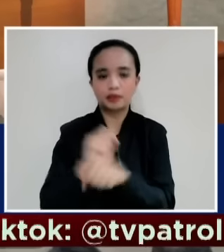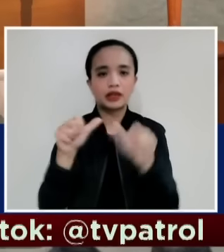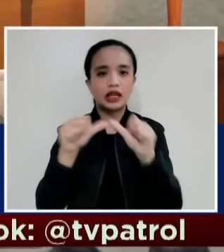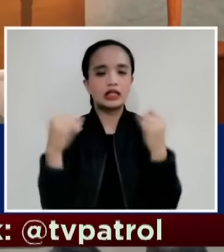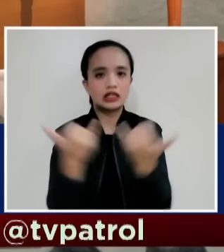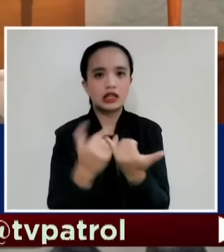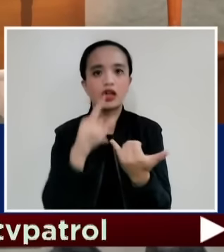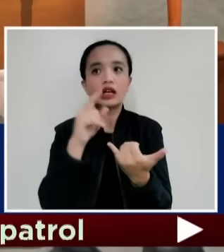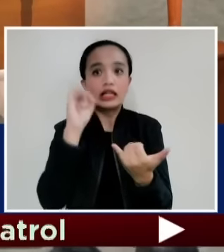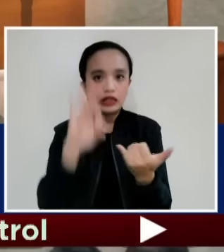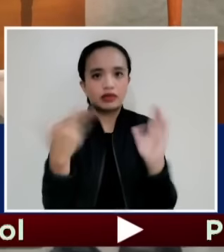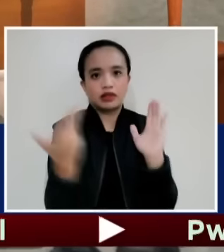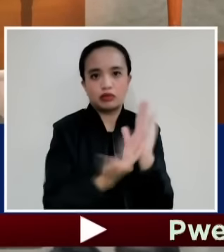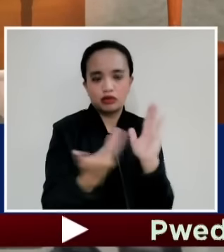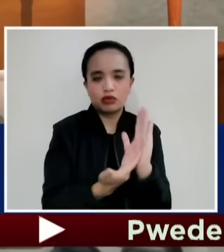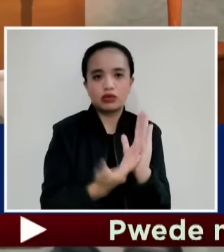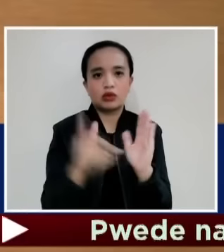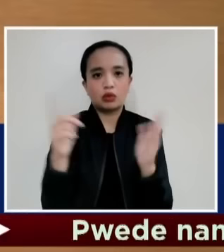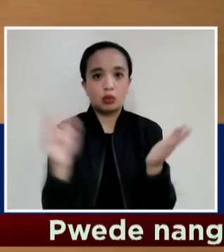sa illegal drug trade.